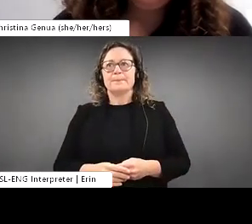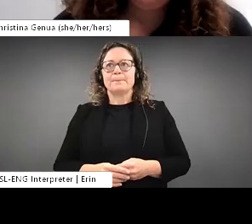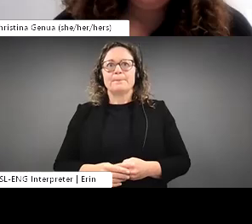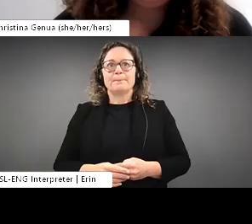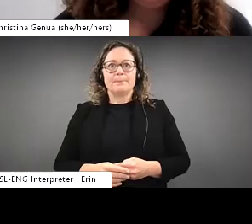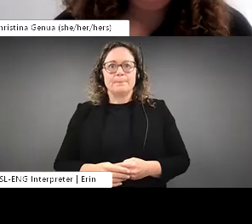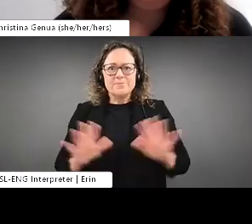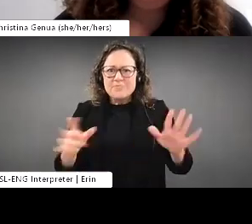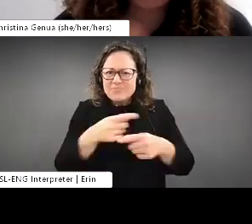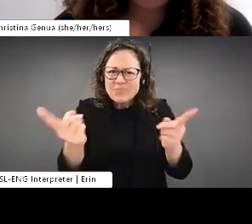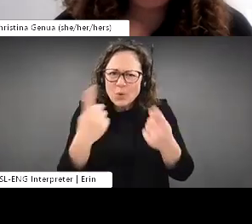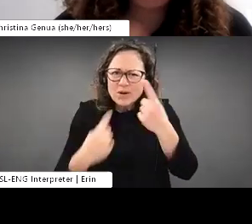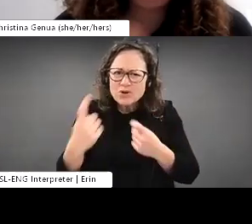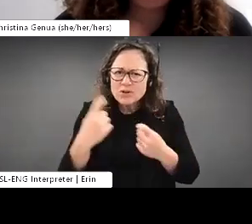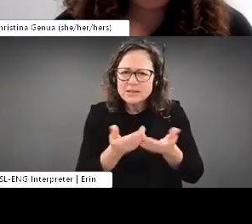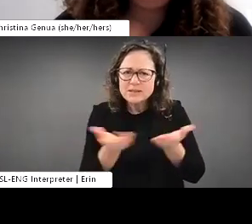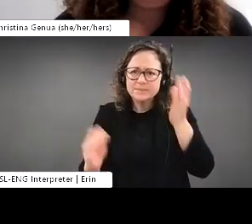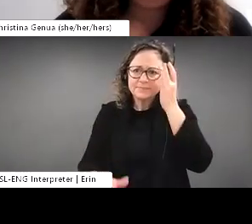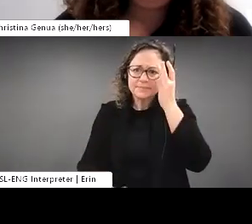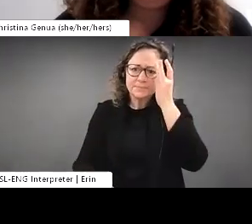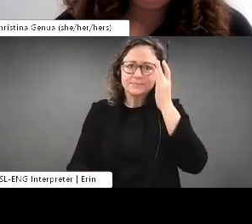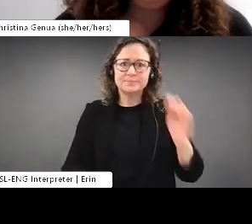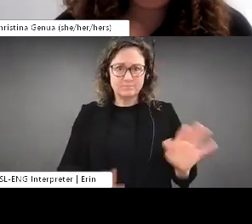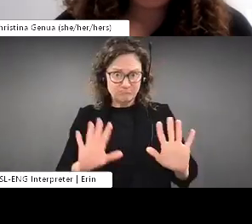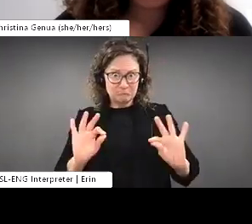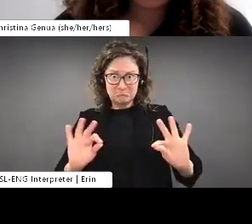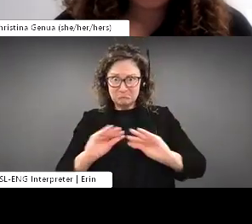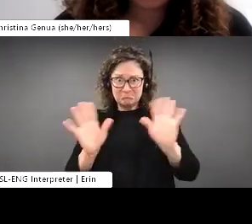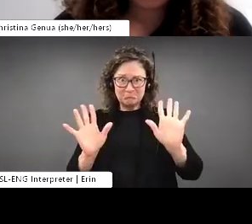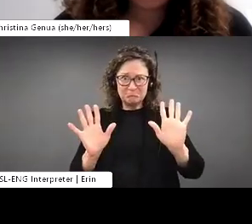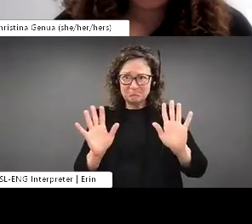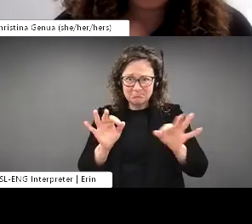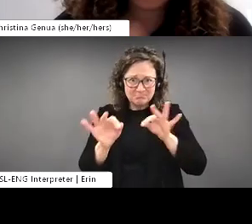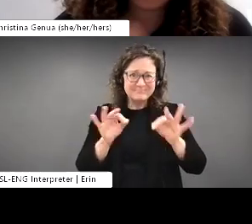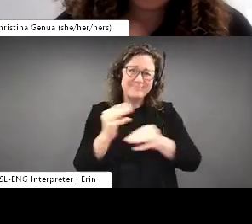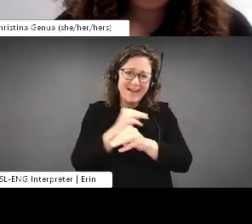Is there any questions on that? Everyone follow me?